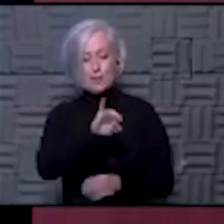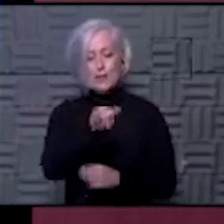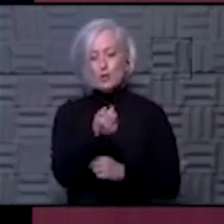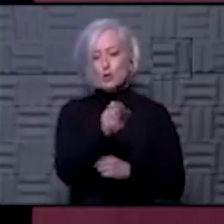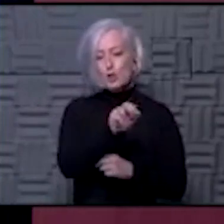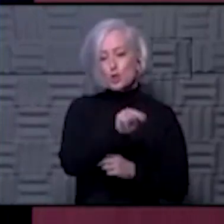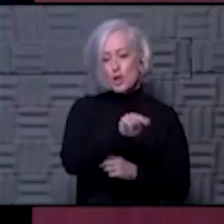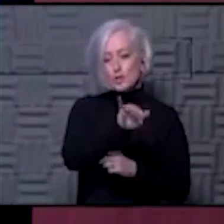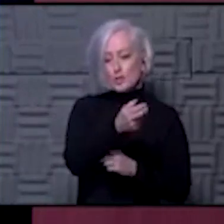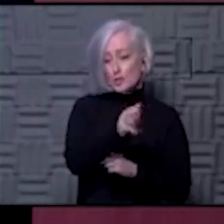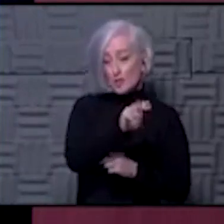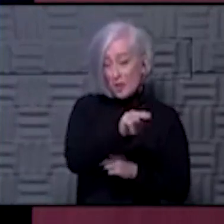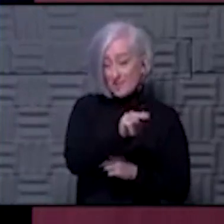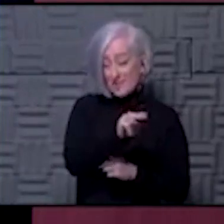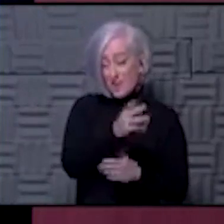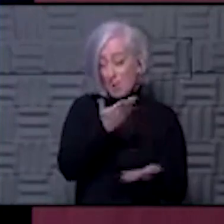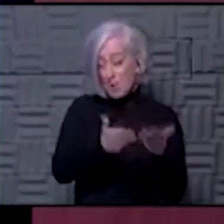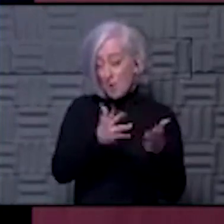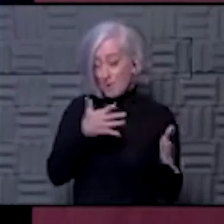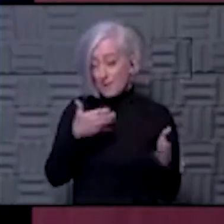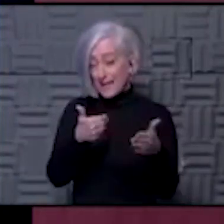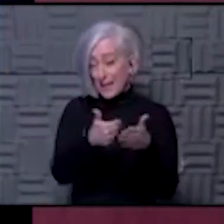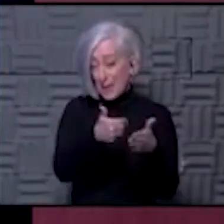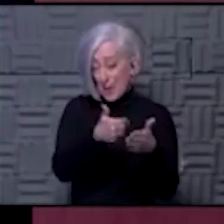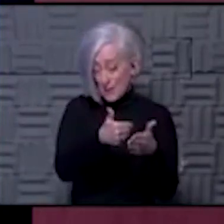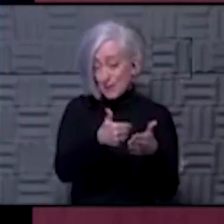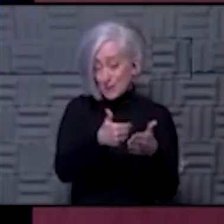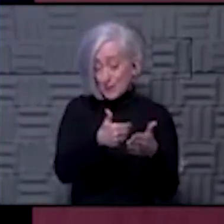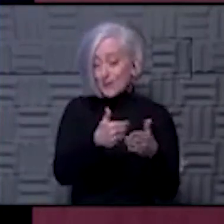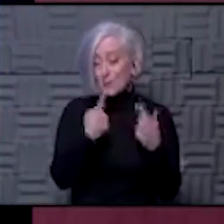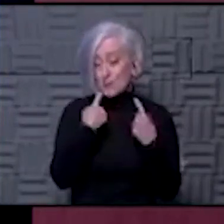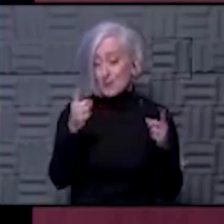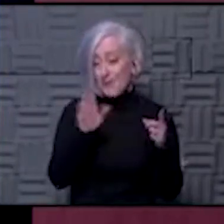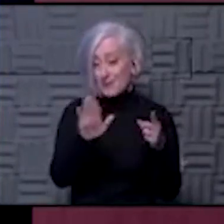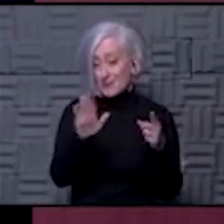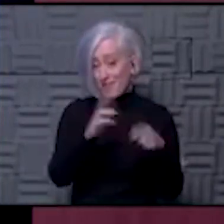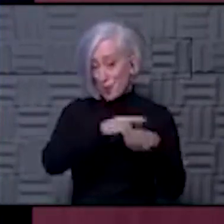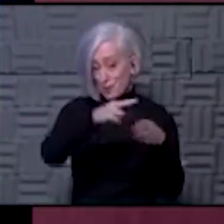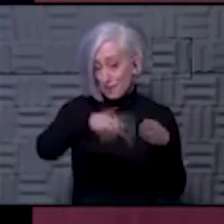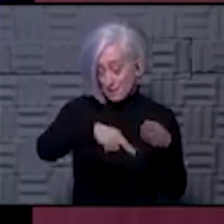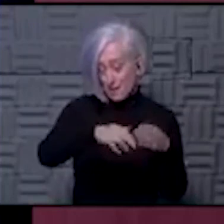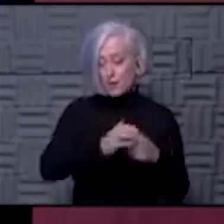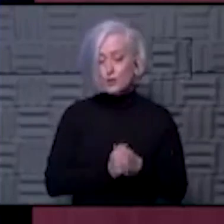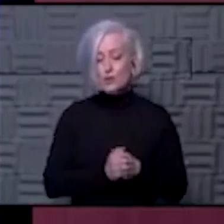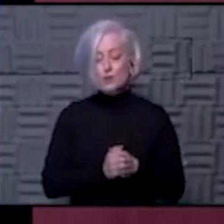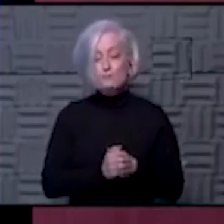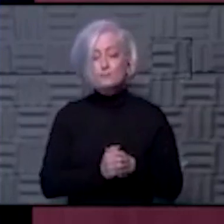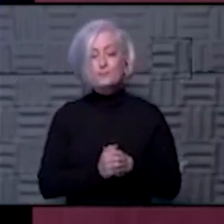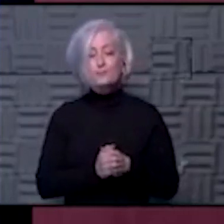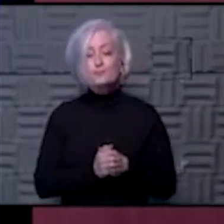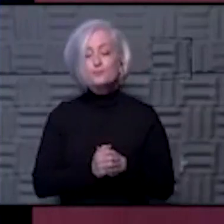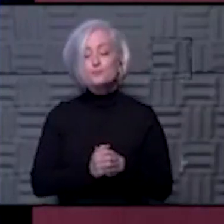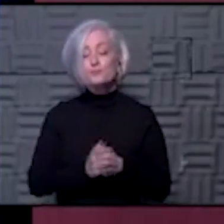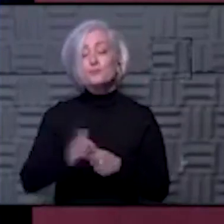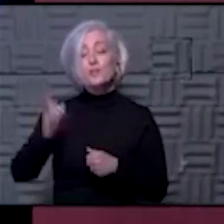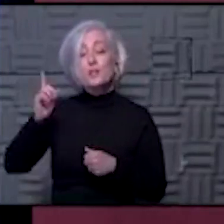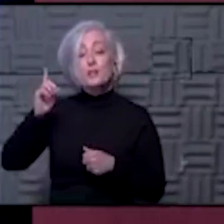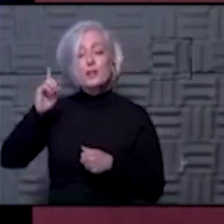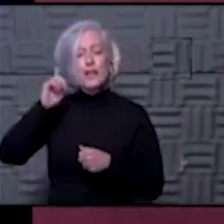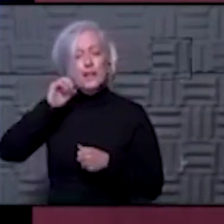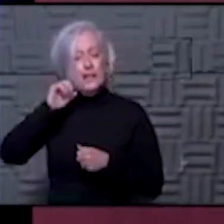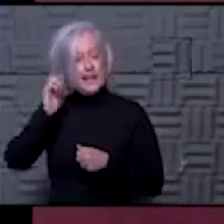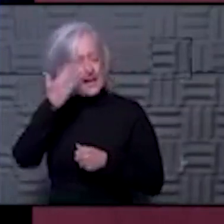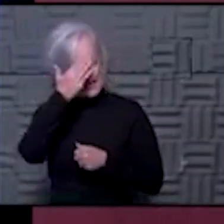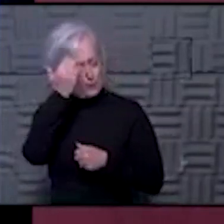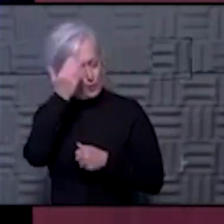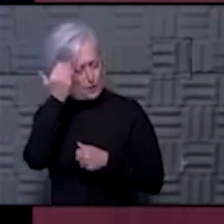be far behind to start announcing their results. And we think that it has been, at least it has been reported by I forgot where I